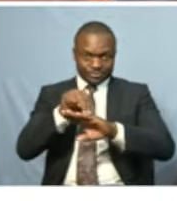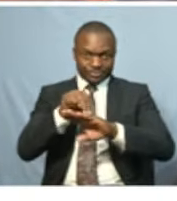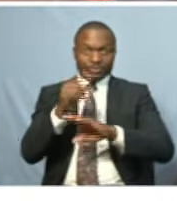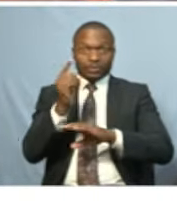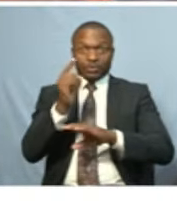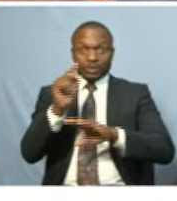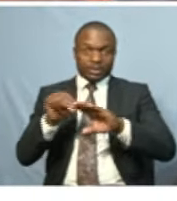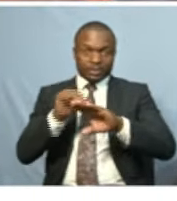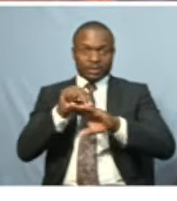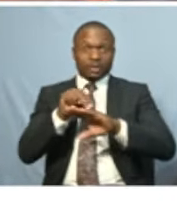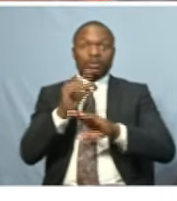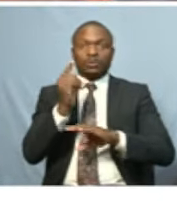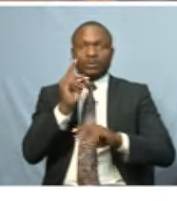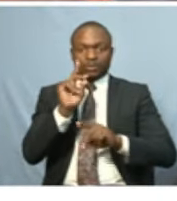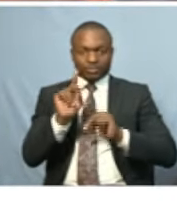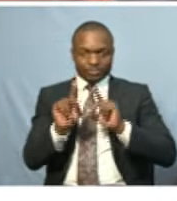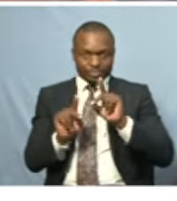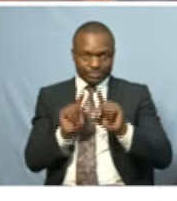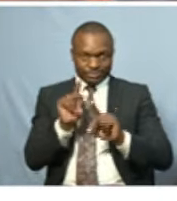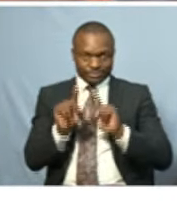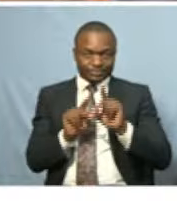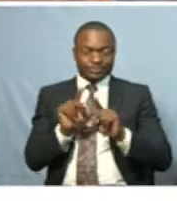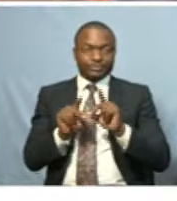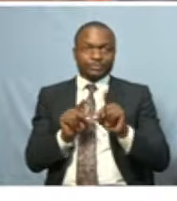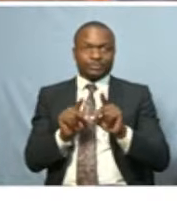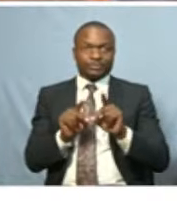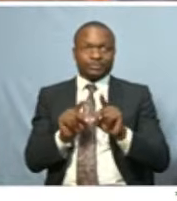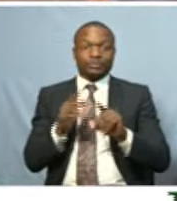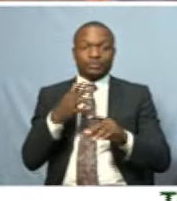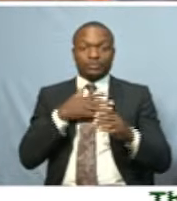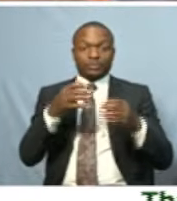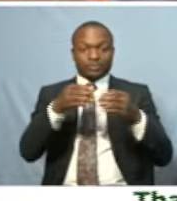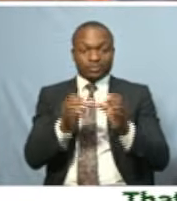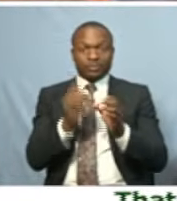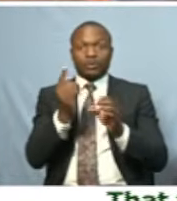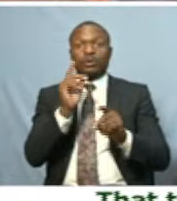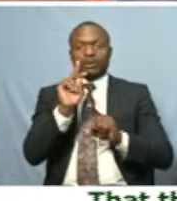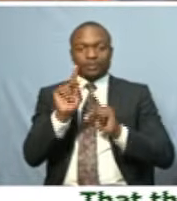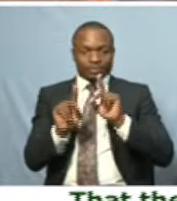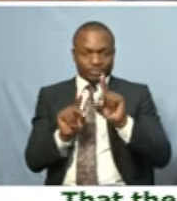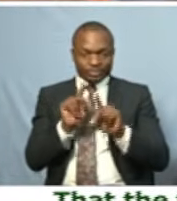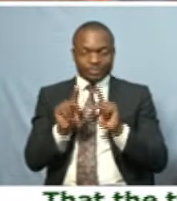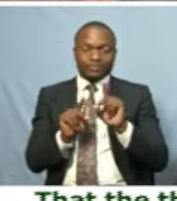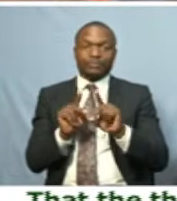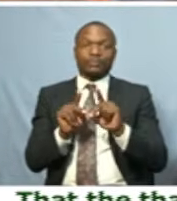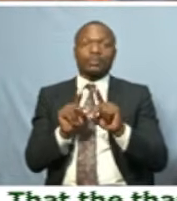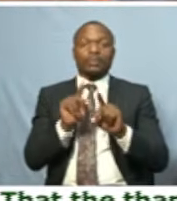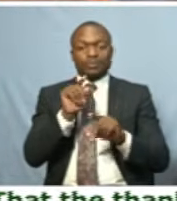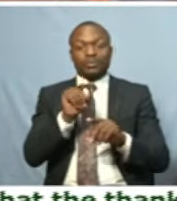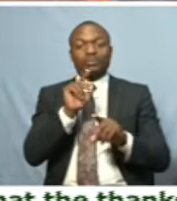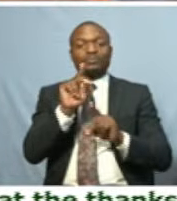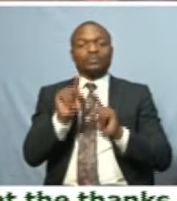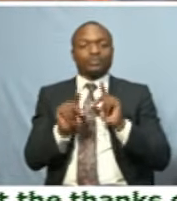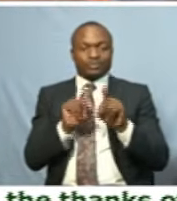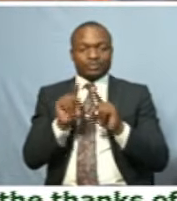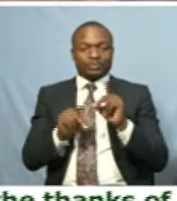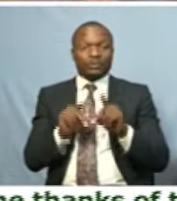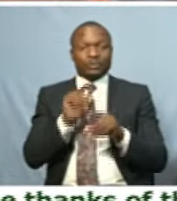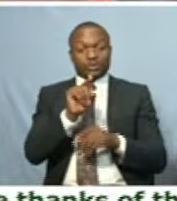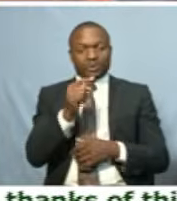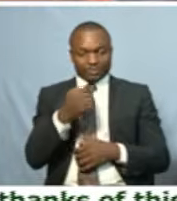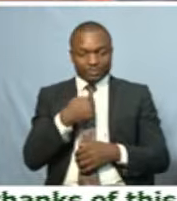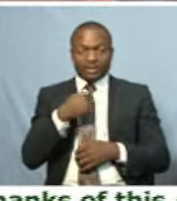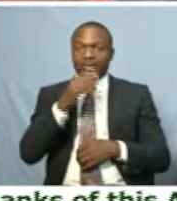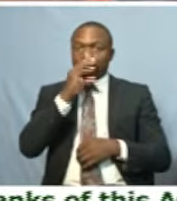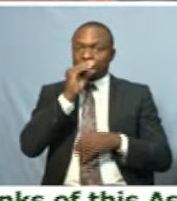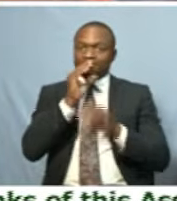one nation, one people. In my constituency, I even say one people, that people, you and me.